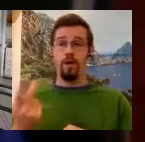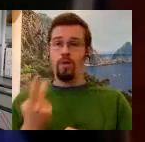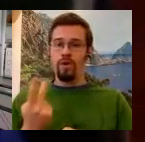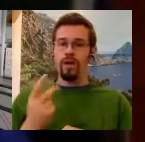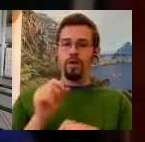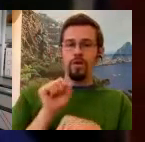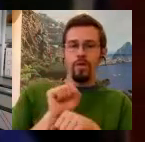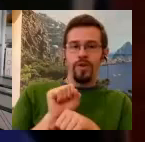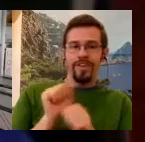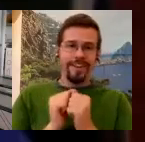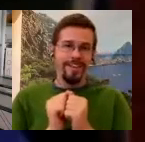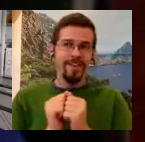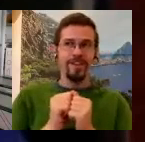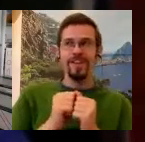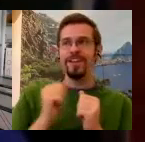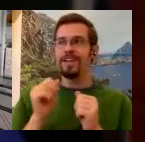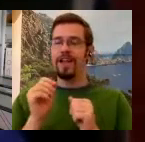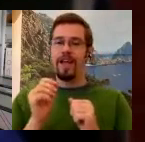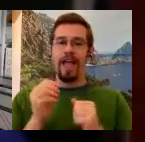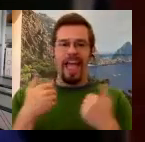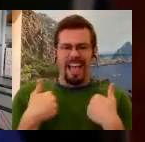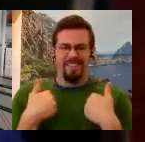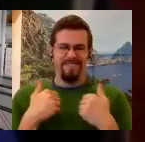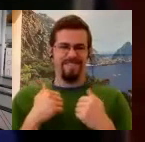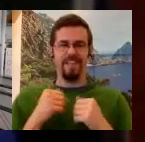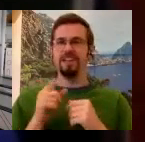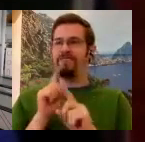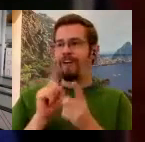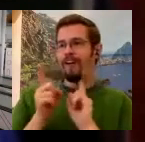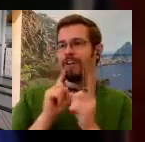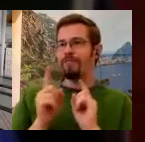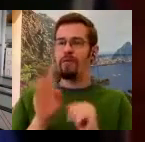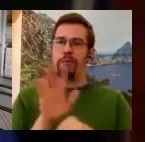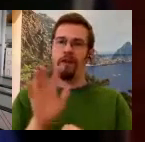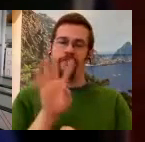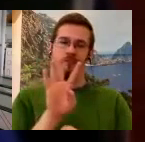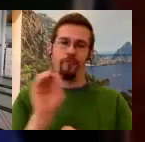to repeat them, we had a dialogue of about 40 different signs that we used.